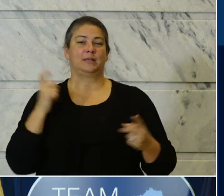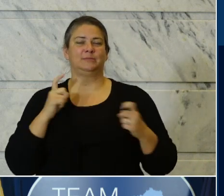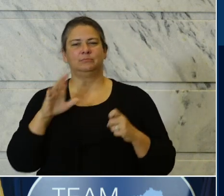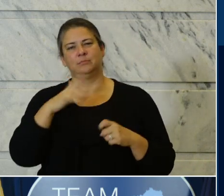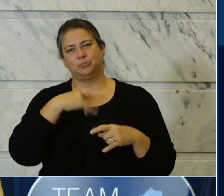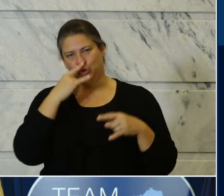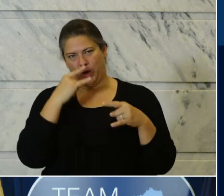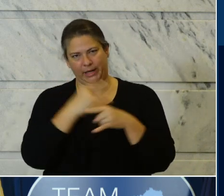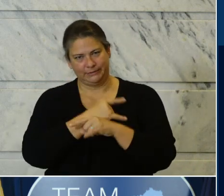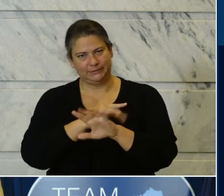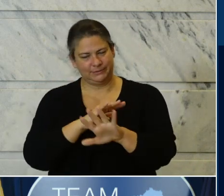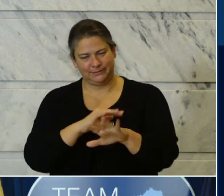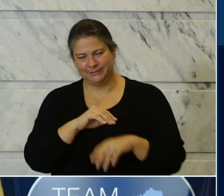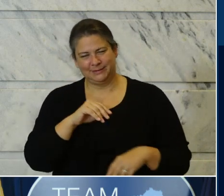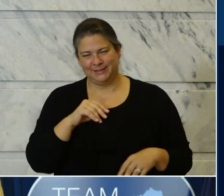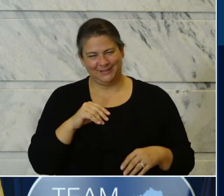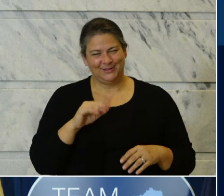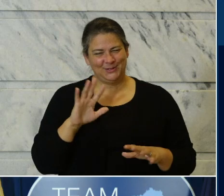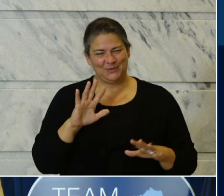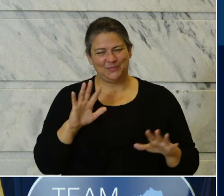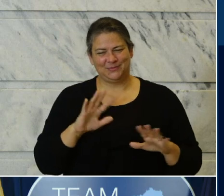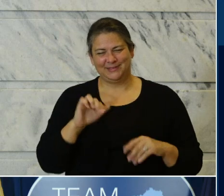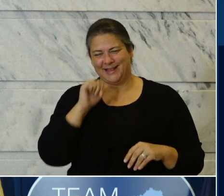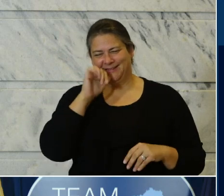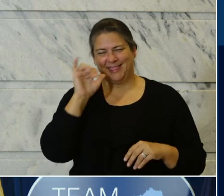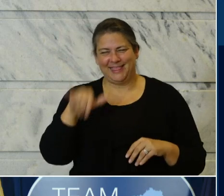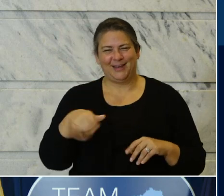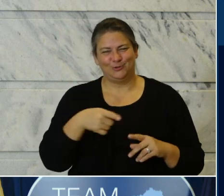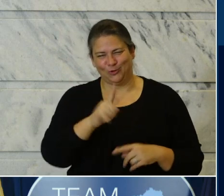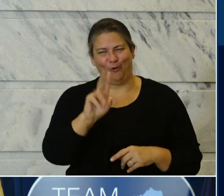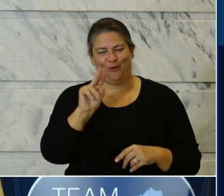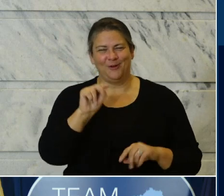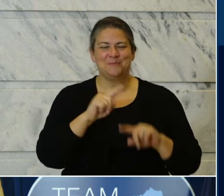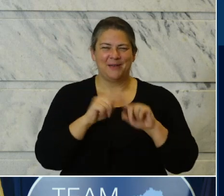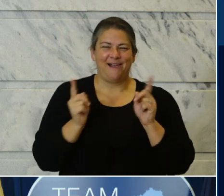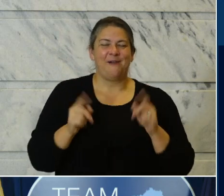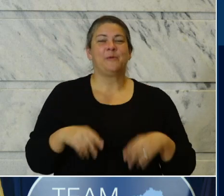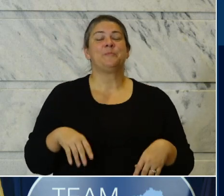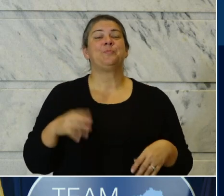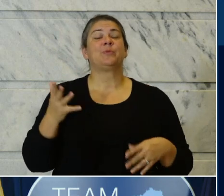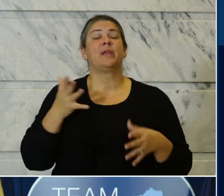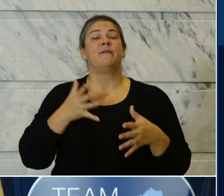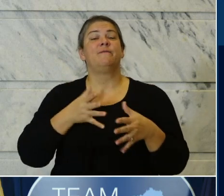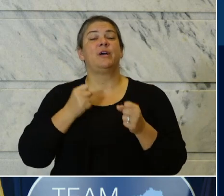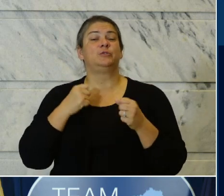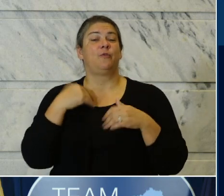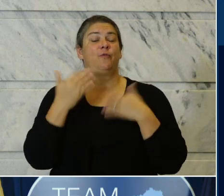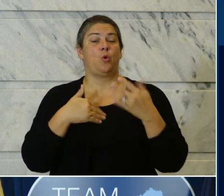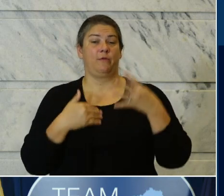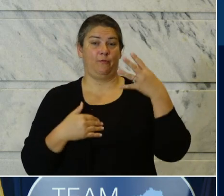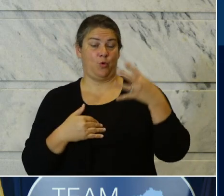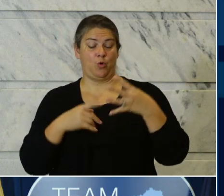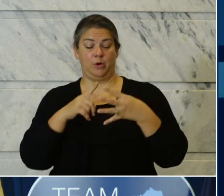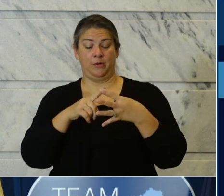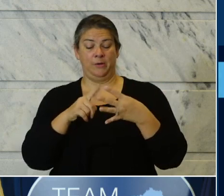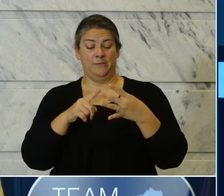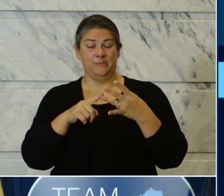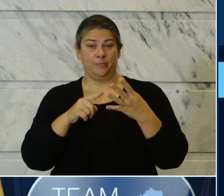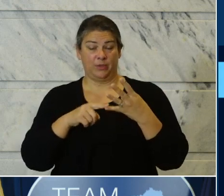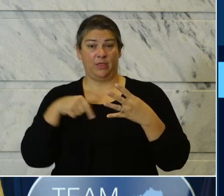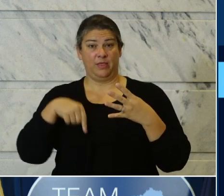sarcastic. Fast Four at 4. First, this month is Manufacturing